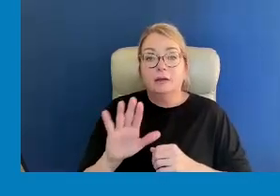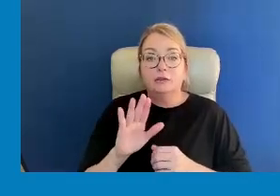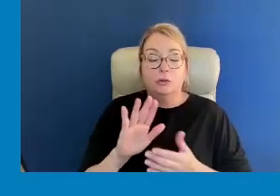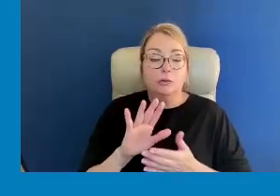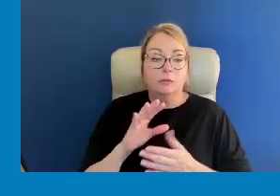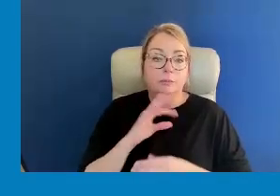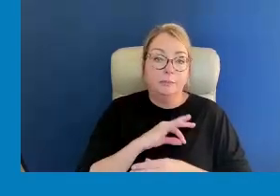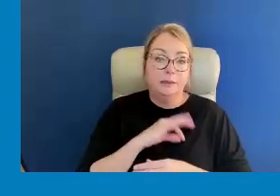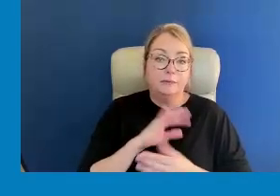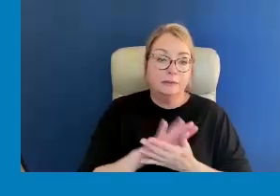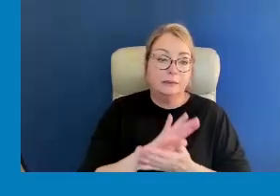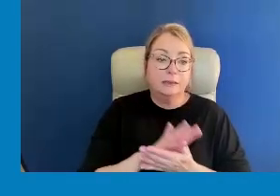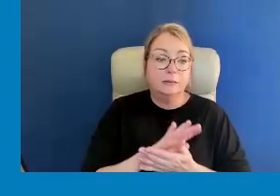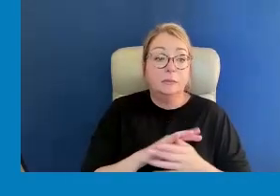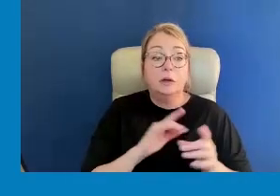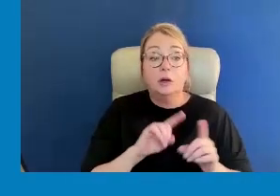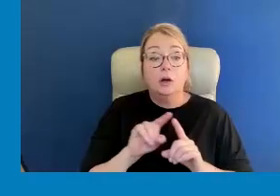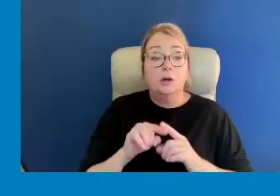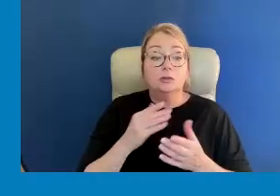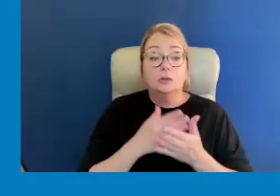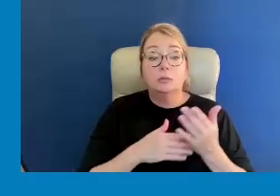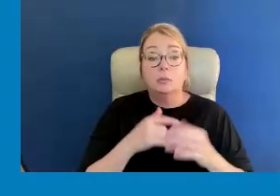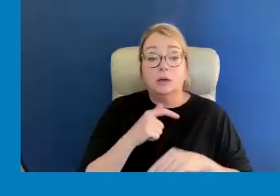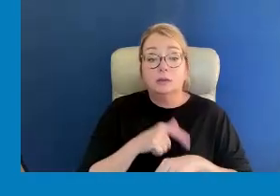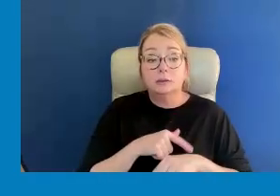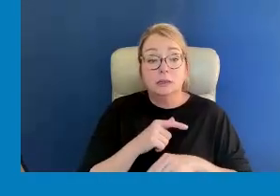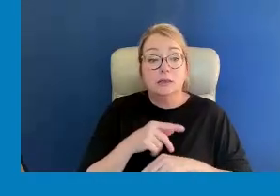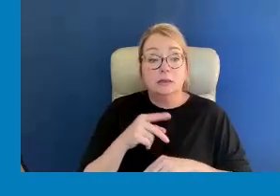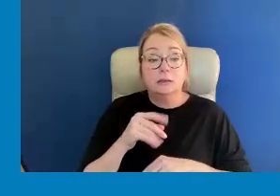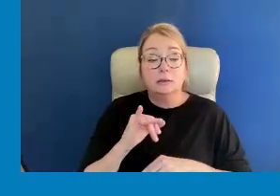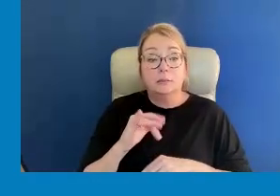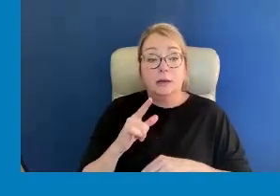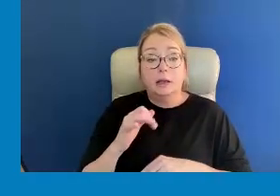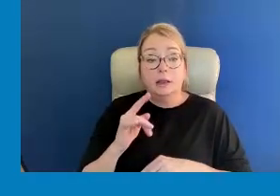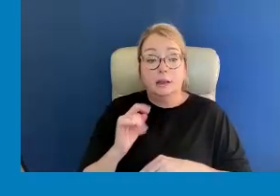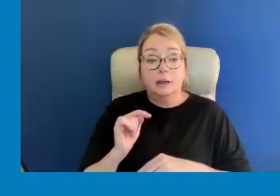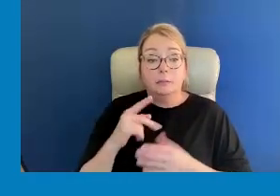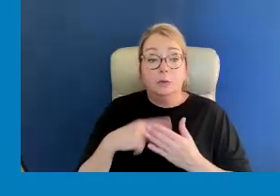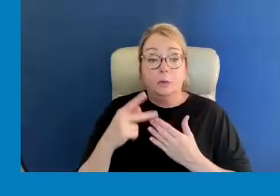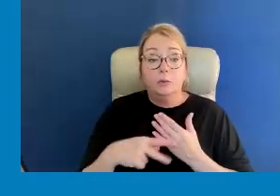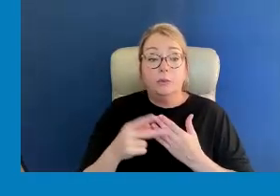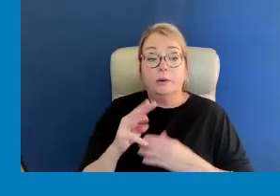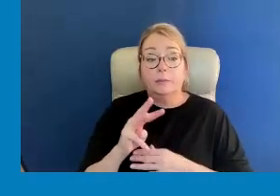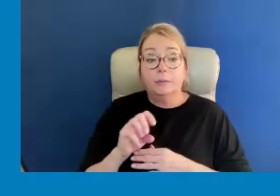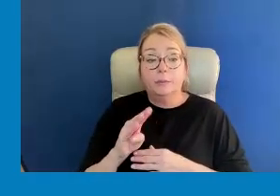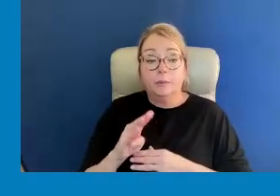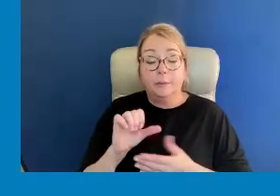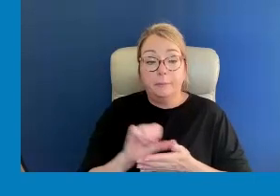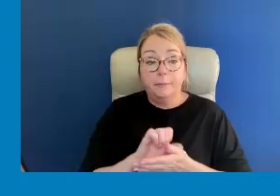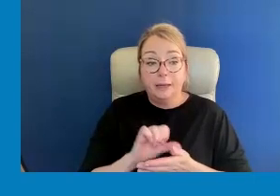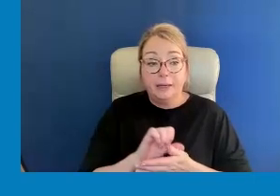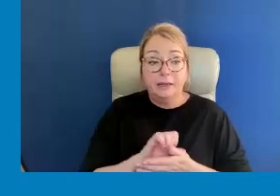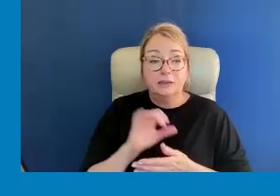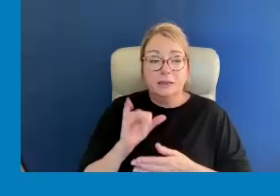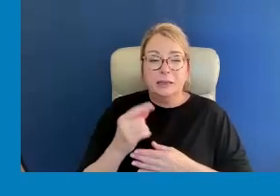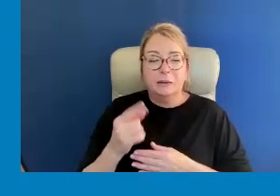documents as well. There's also the part-time faculty health insurance pilot program webpage that we've created. So if I know that one's not